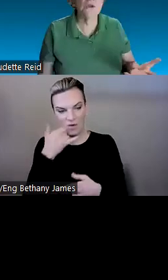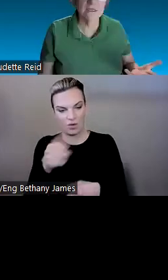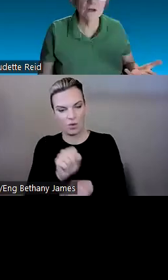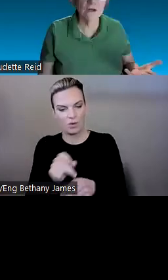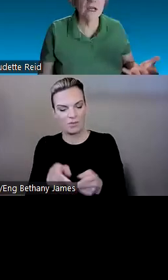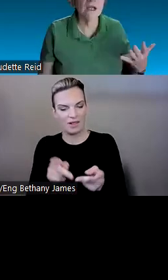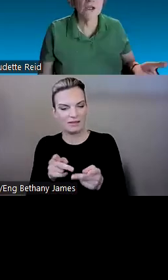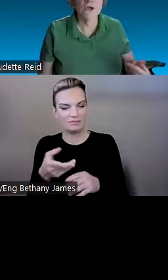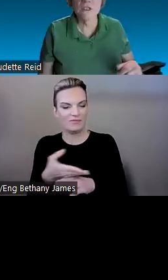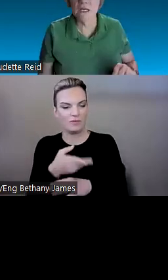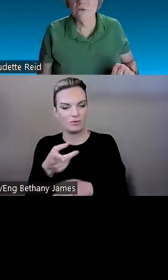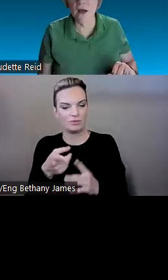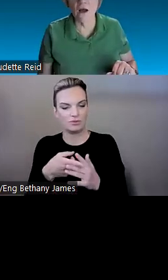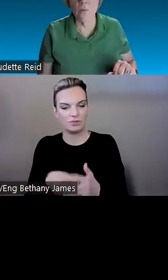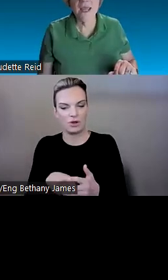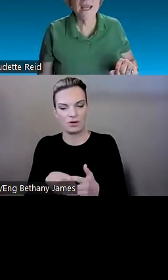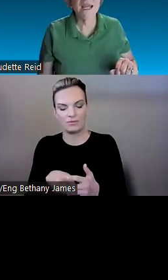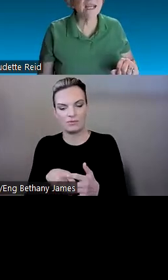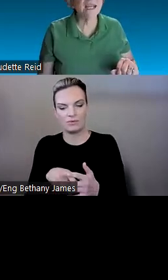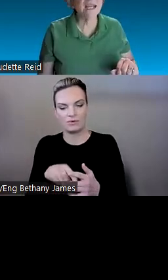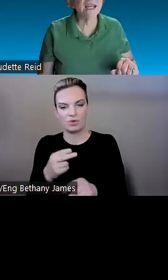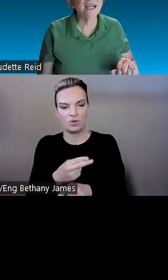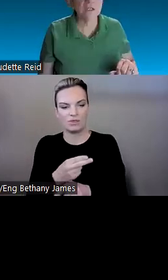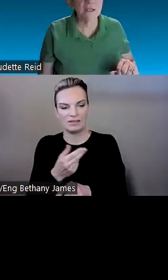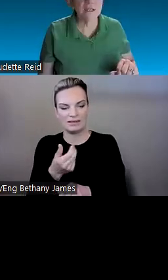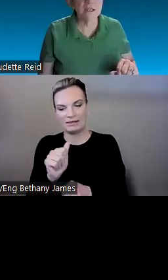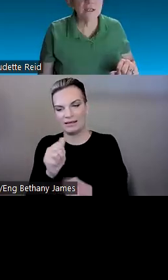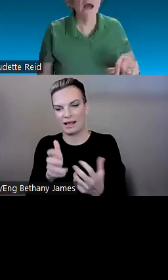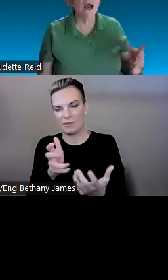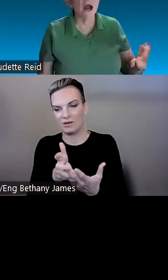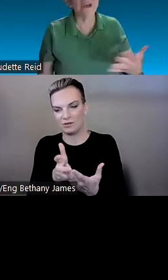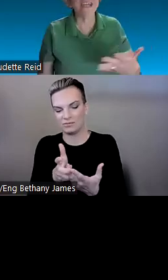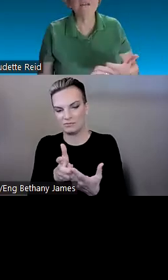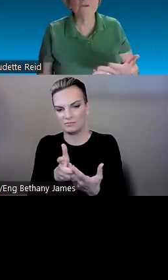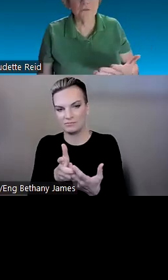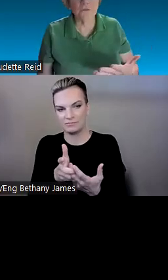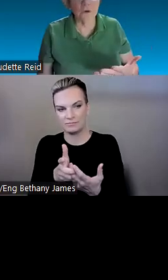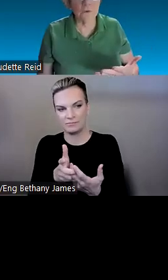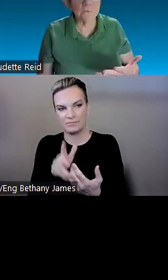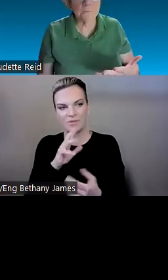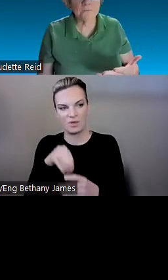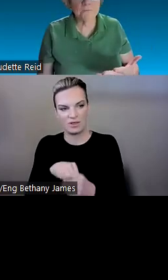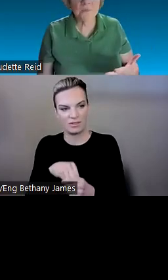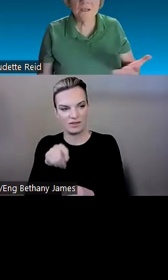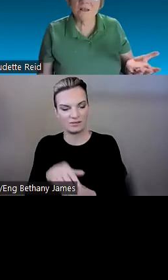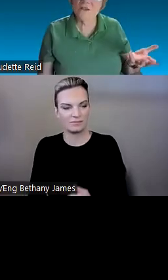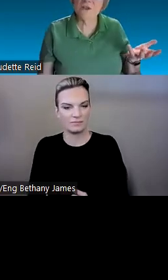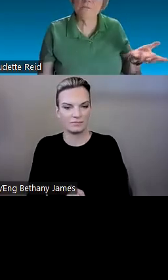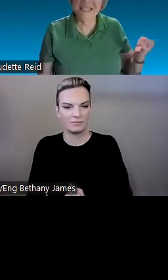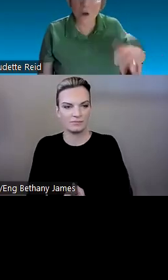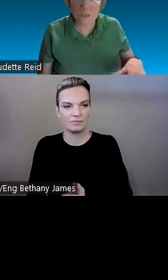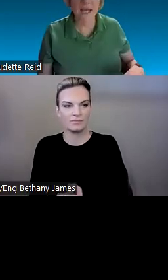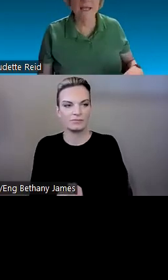start considering using any accommodations that are in the phone. There's also